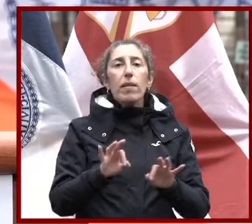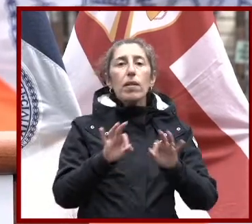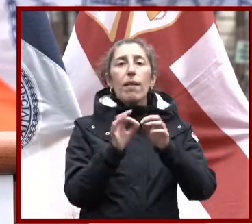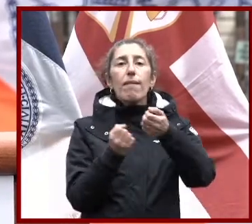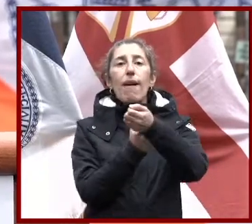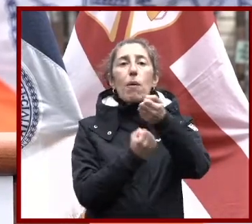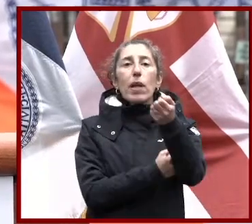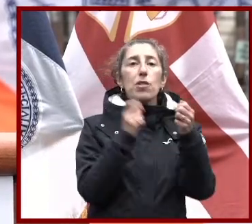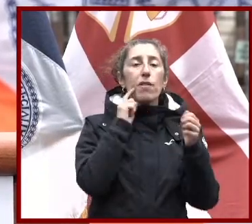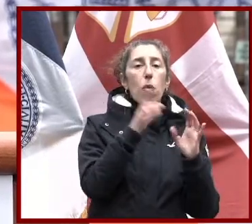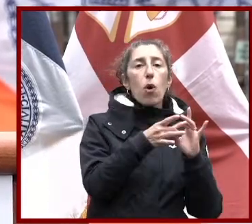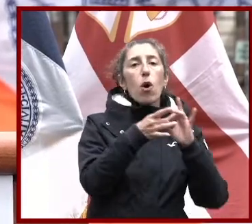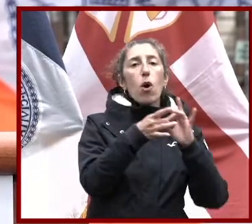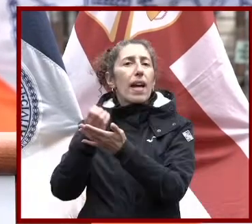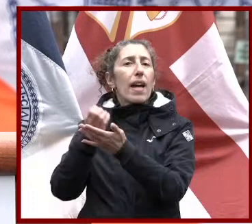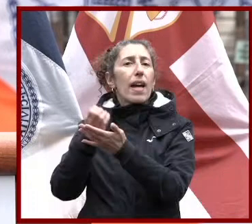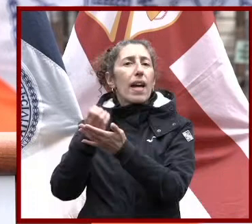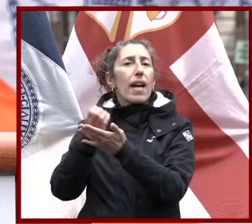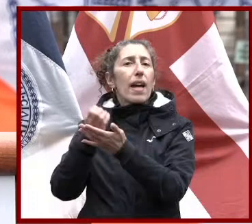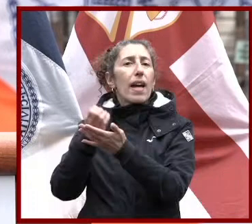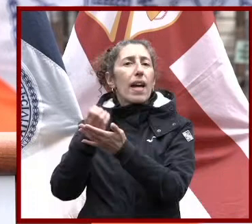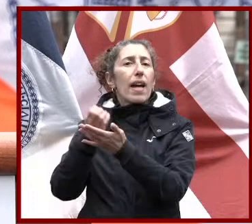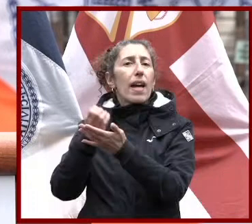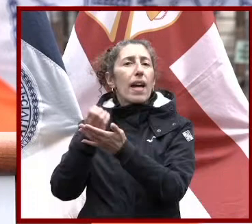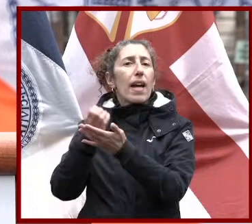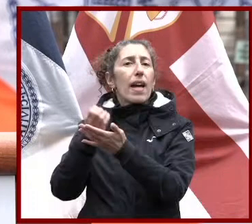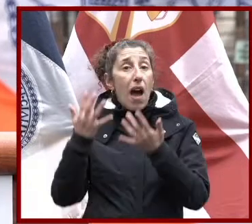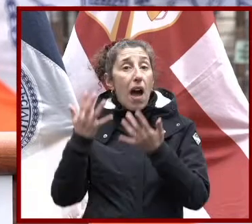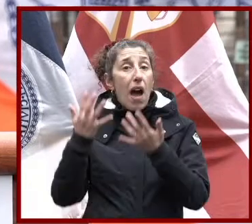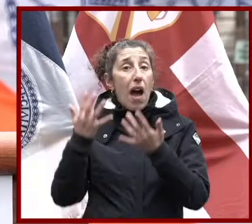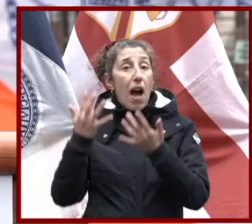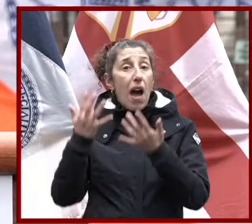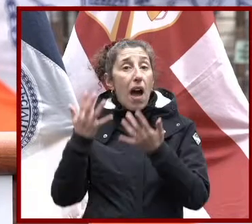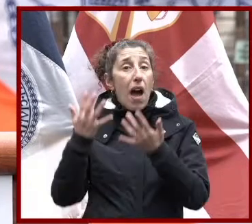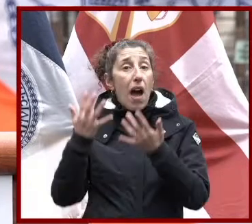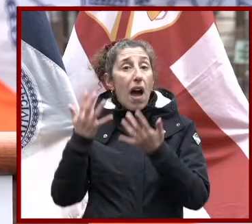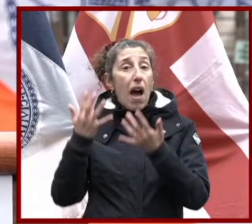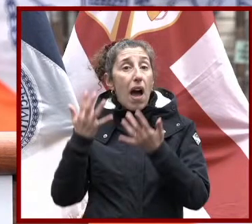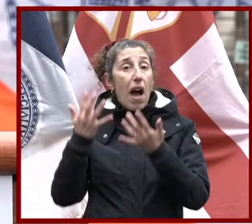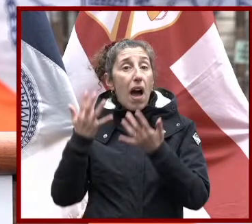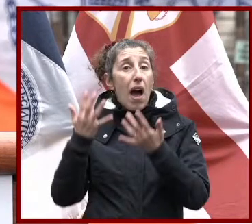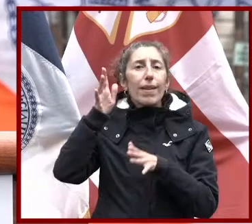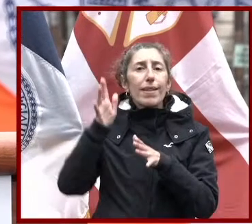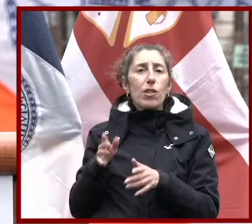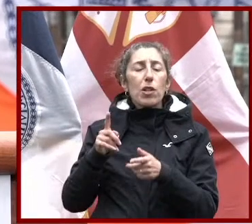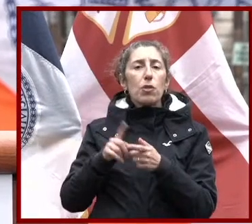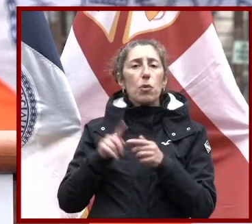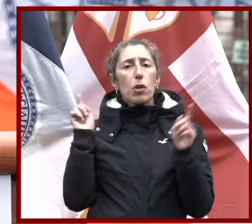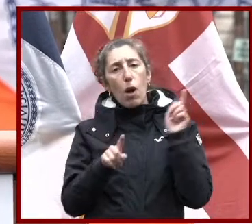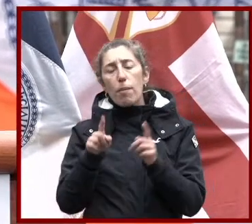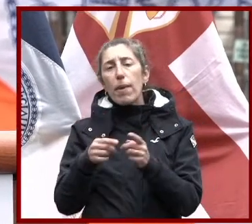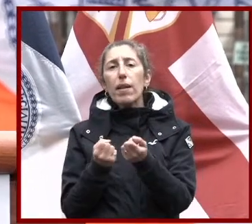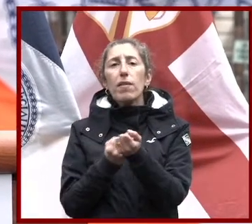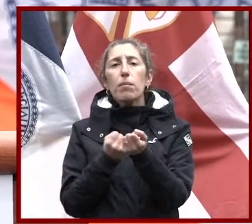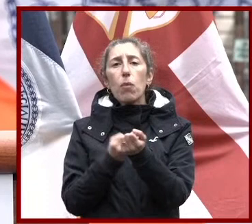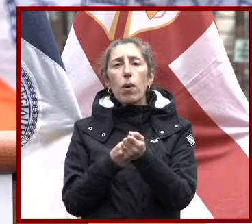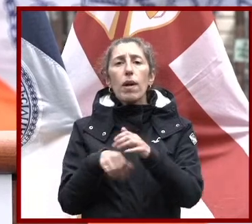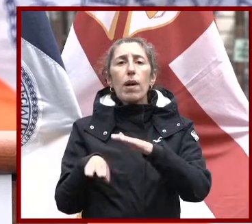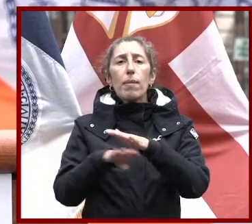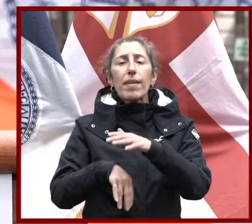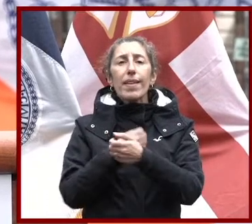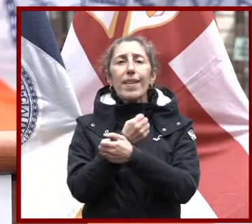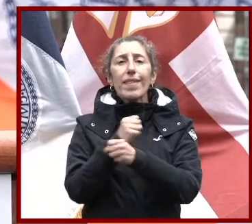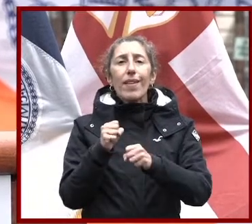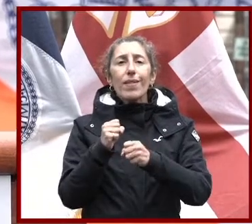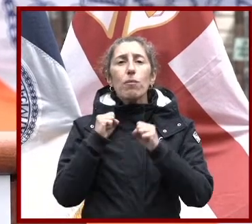is that the Triangle Shirtwaist Fire petitions into supporting basic safety protections that the